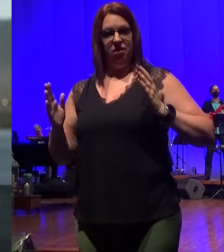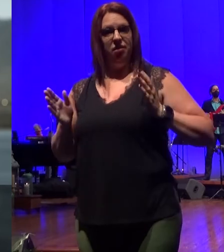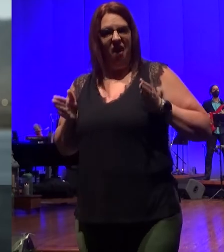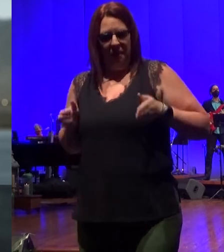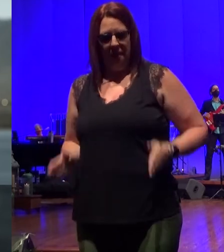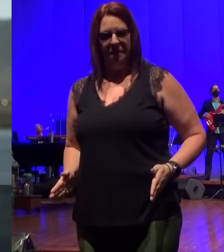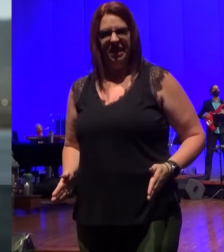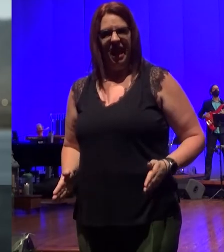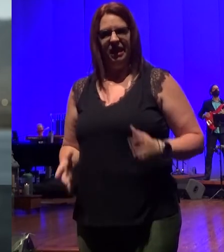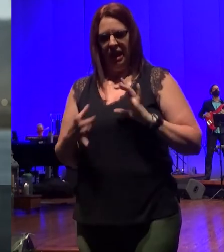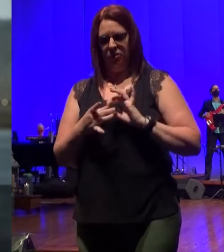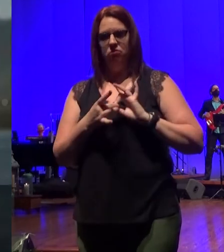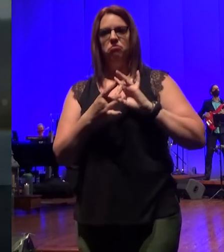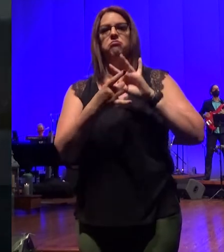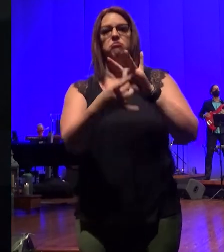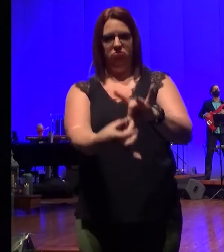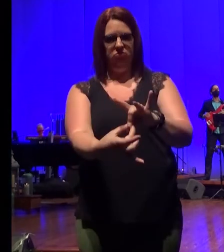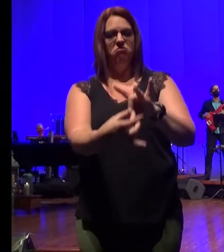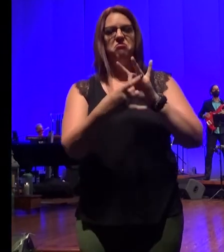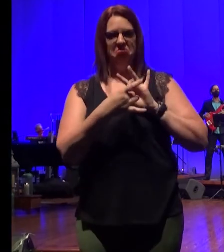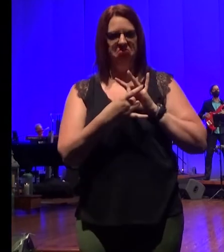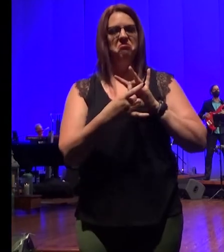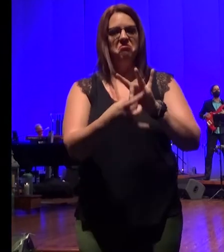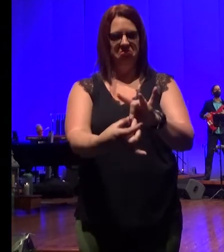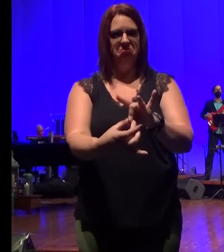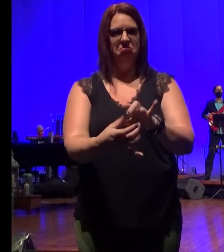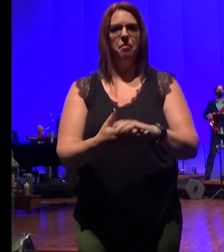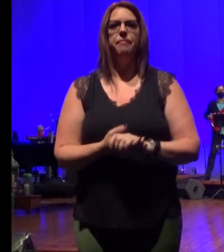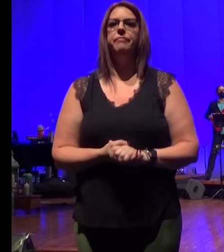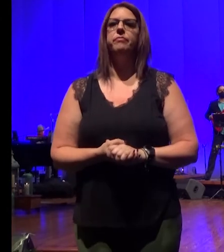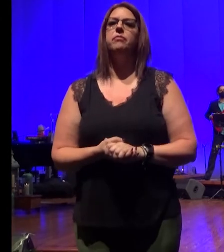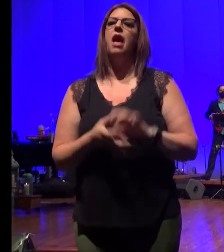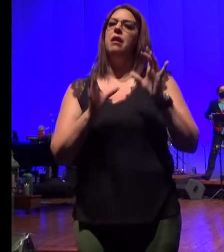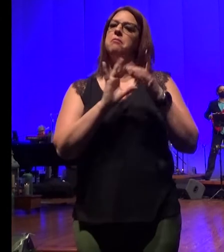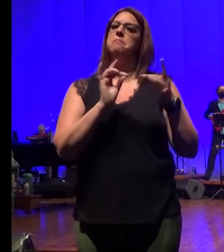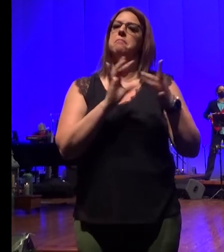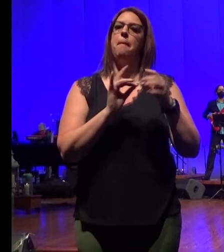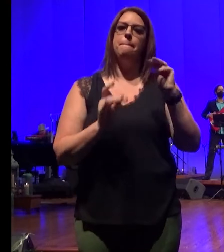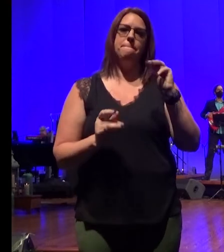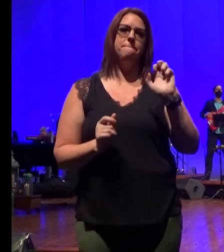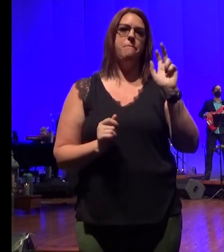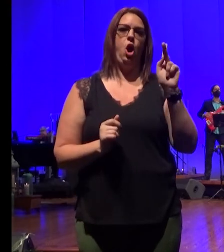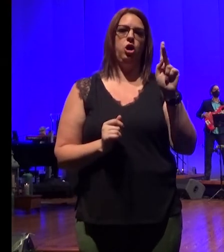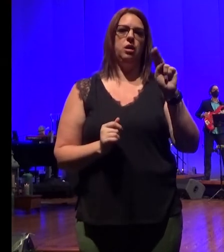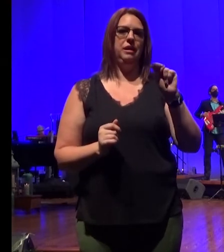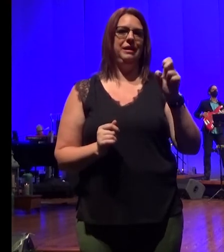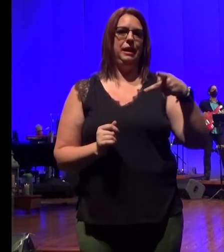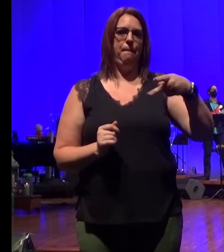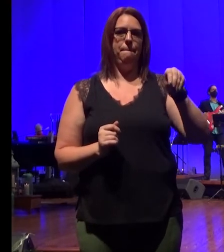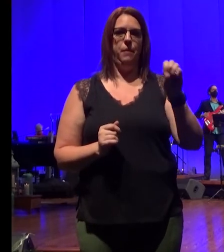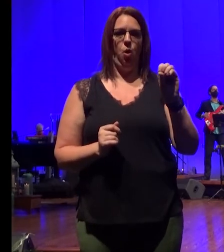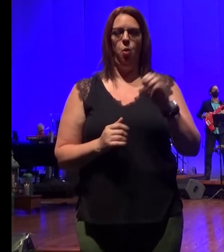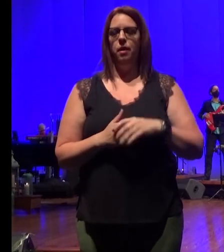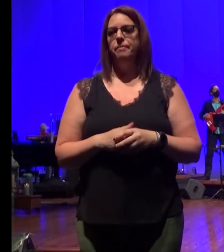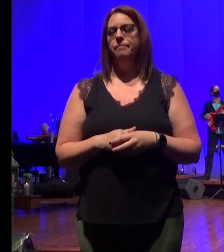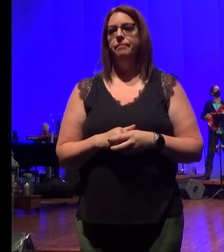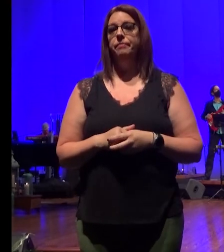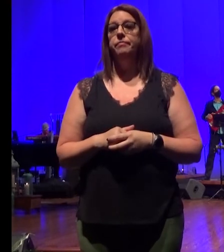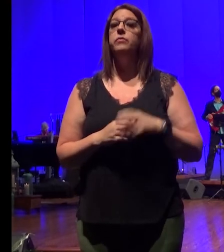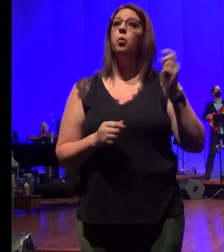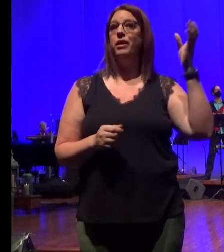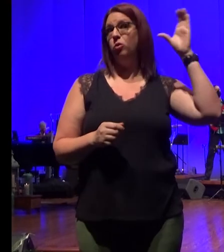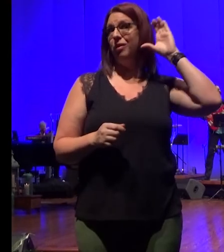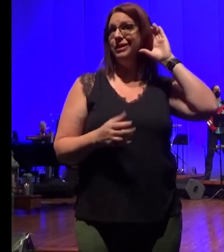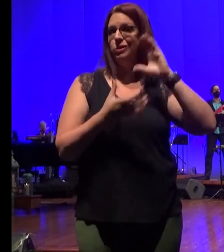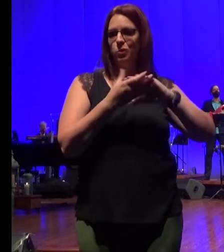is. And from Mark Nepo, for listening to the stories of others is a kind of